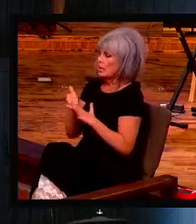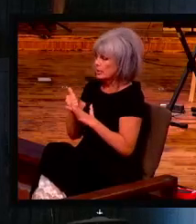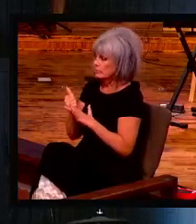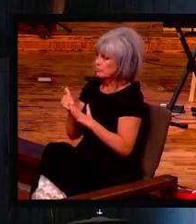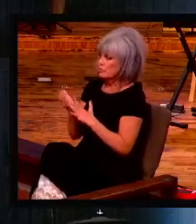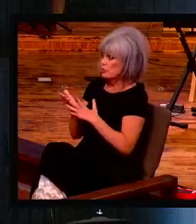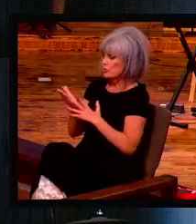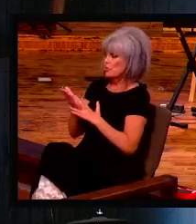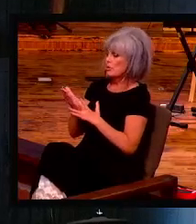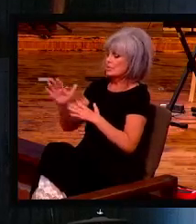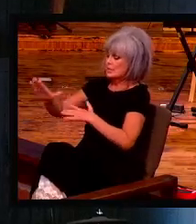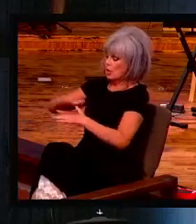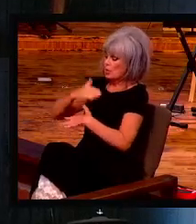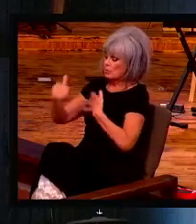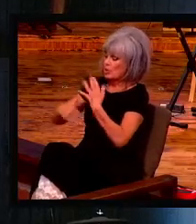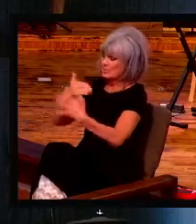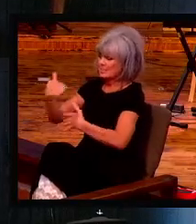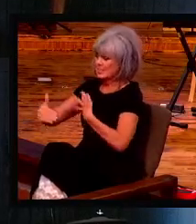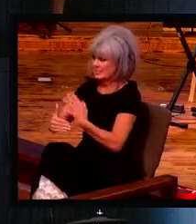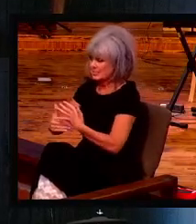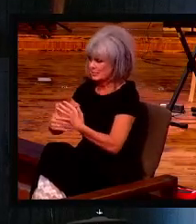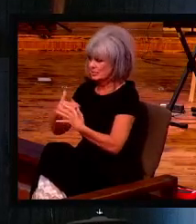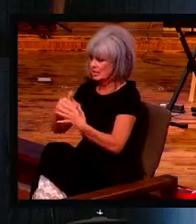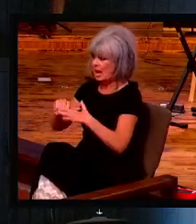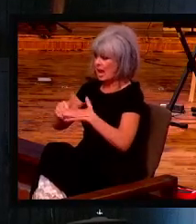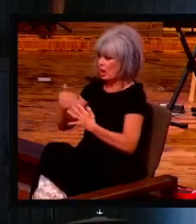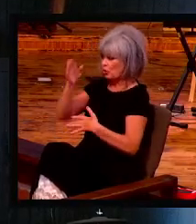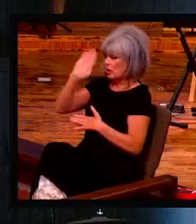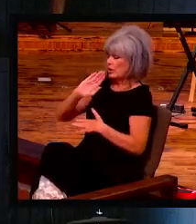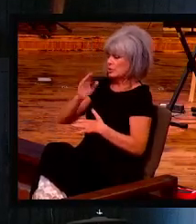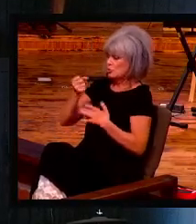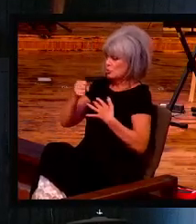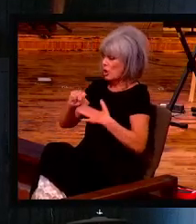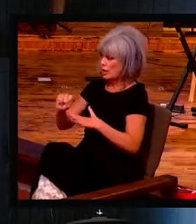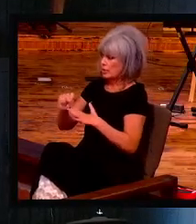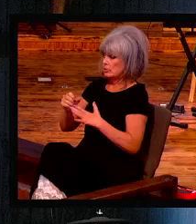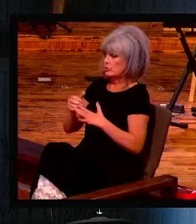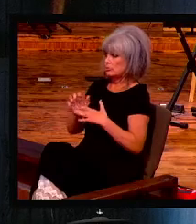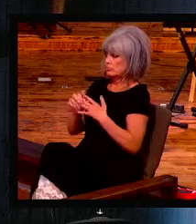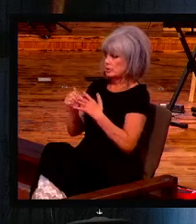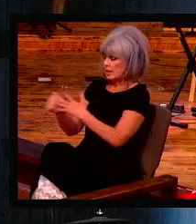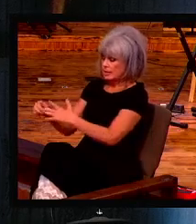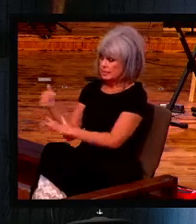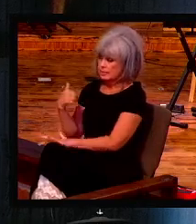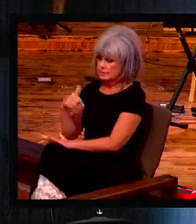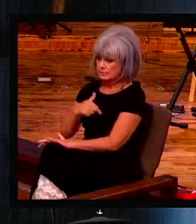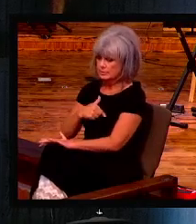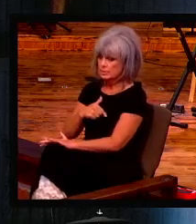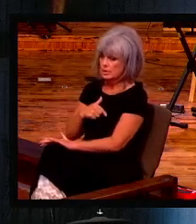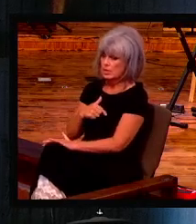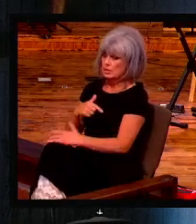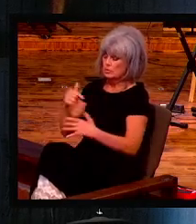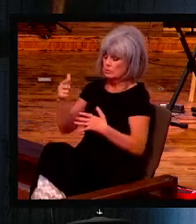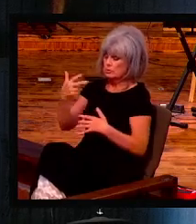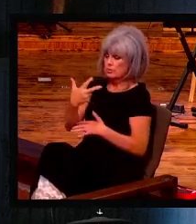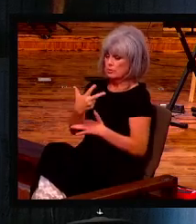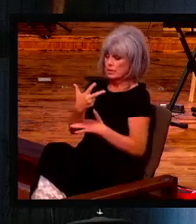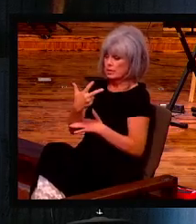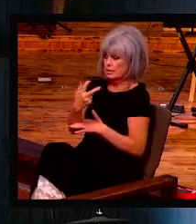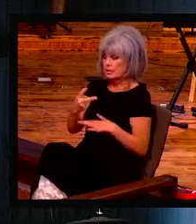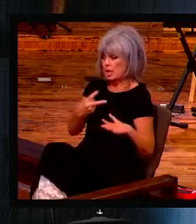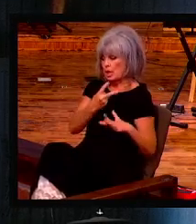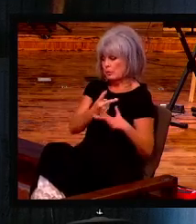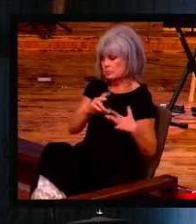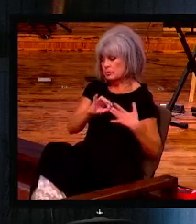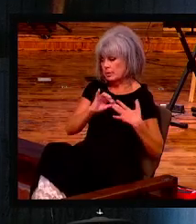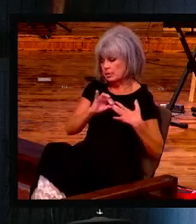so that God can get us to where he's trying to take us. So there's three different types of relationships that I want to bring to your mind so that